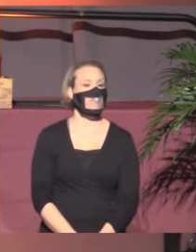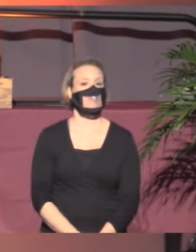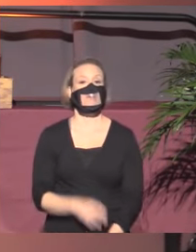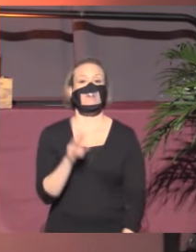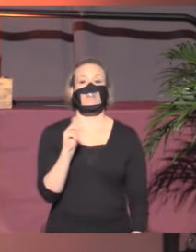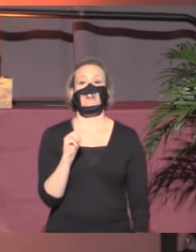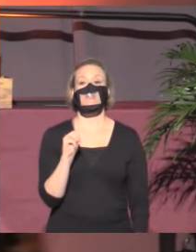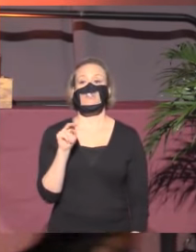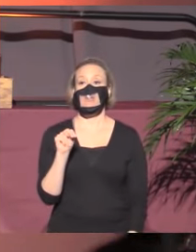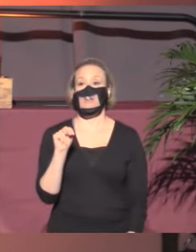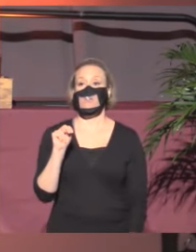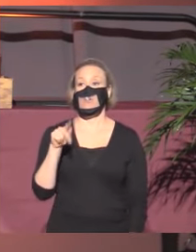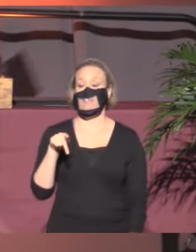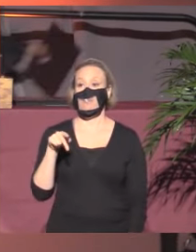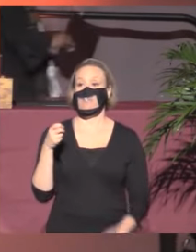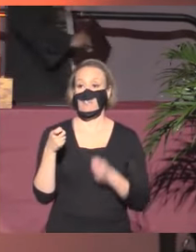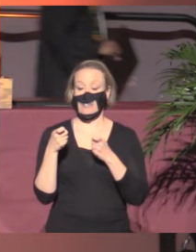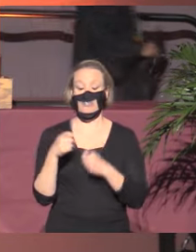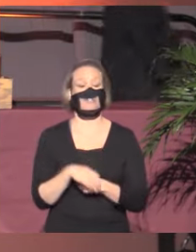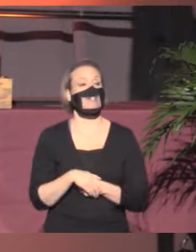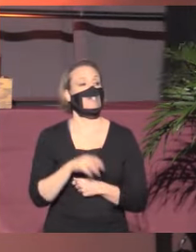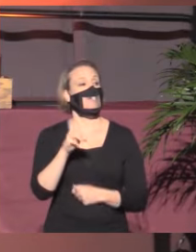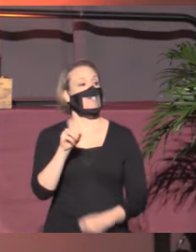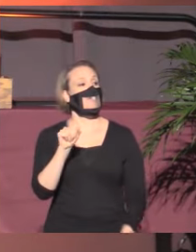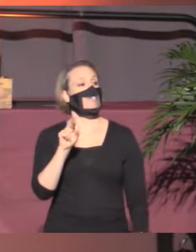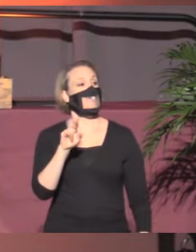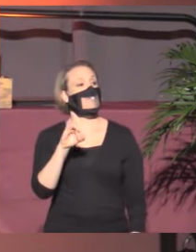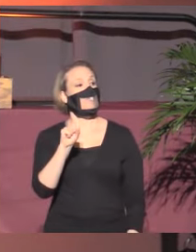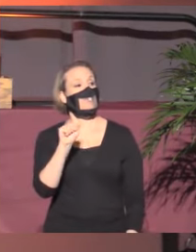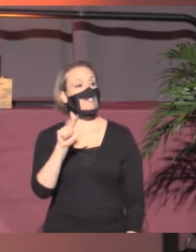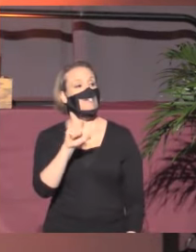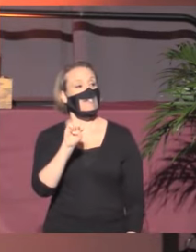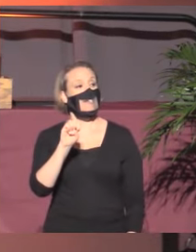Master of Nonprofit Management, Marissa Lee Woodruff.